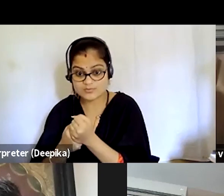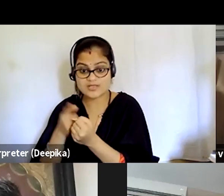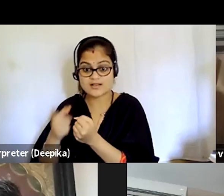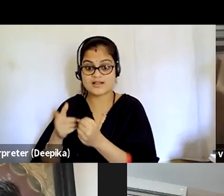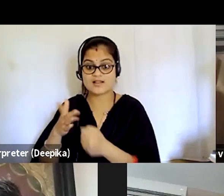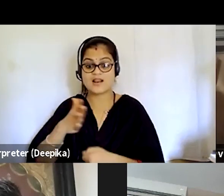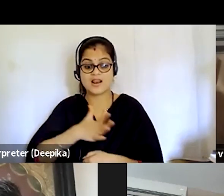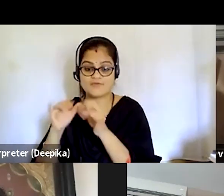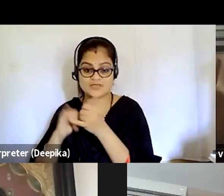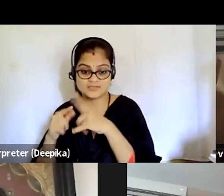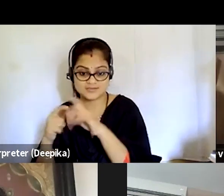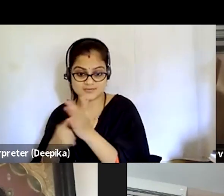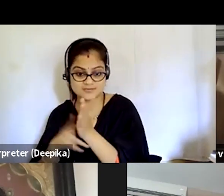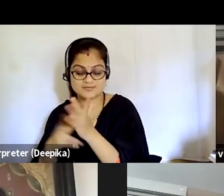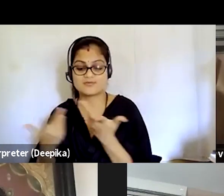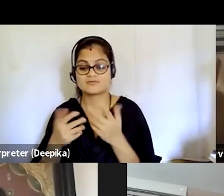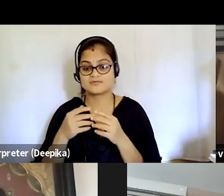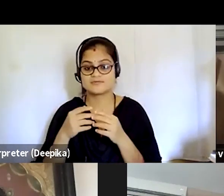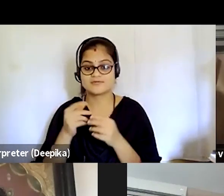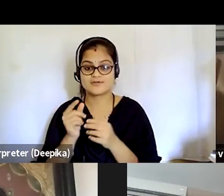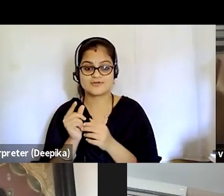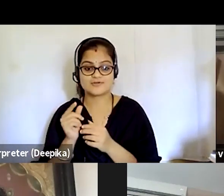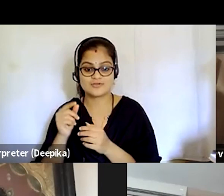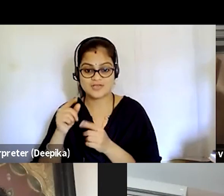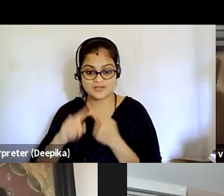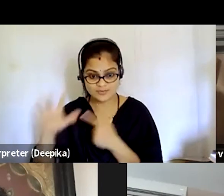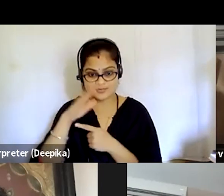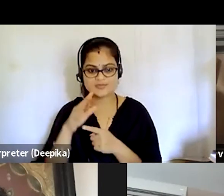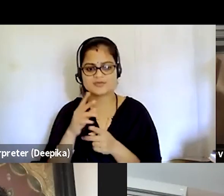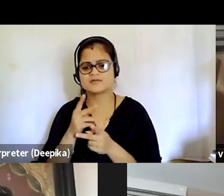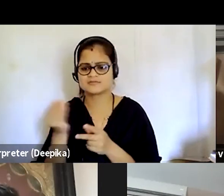live performances. True. And Carlton, your quick thoughts?